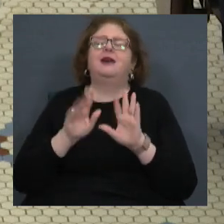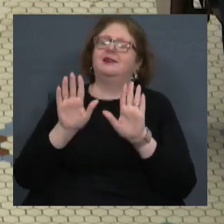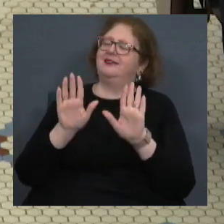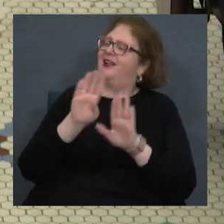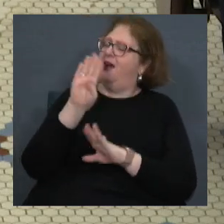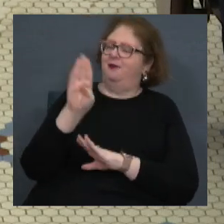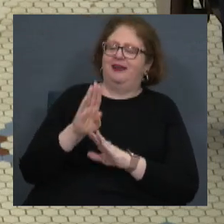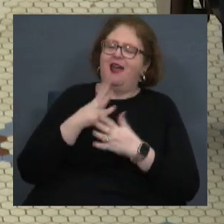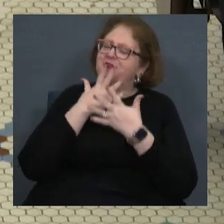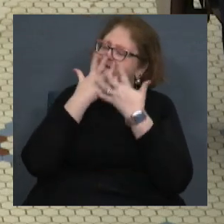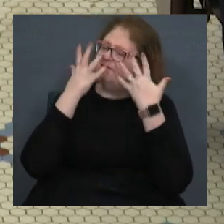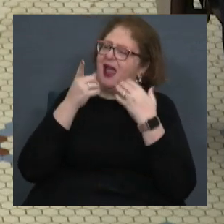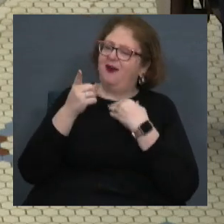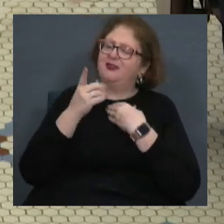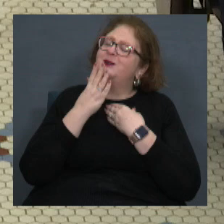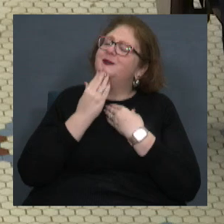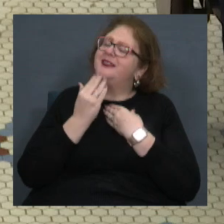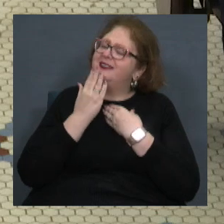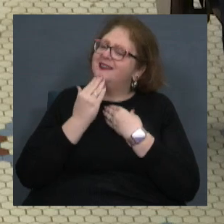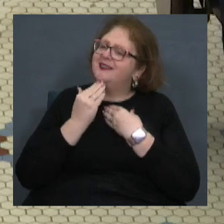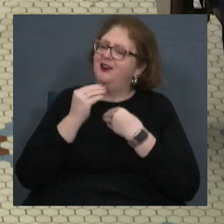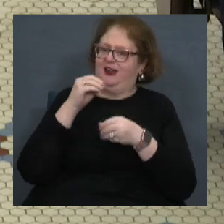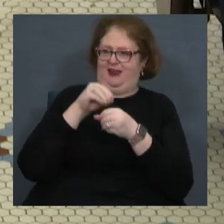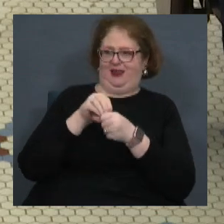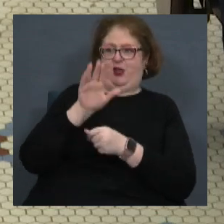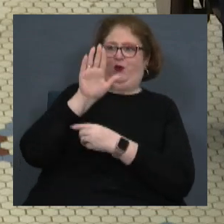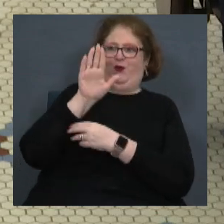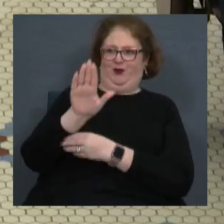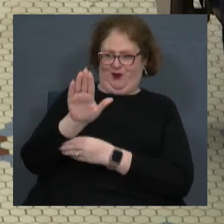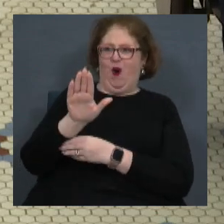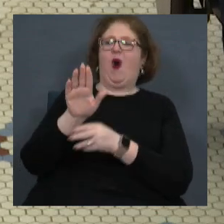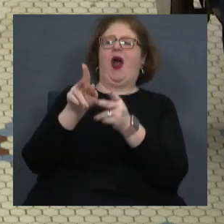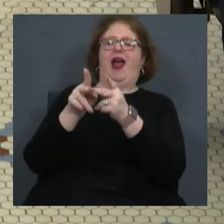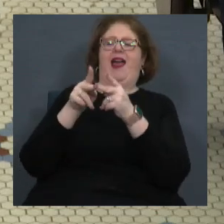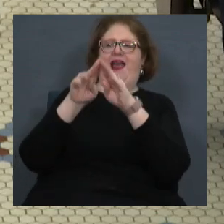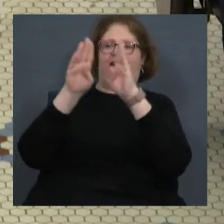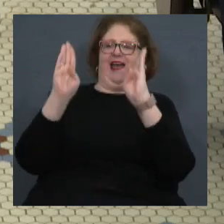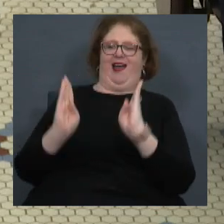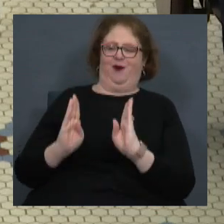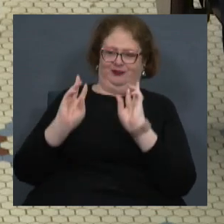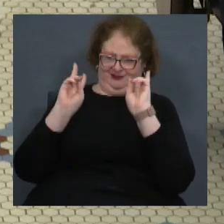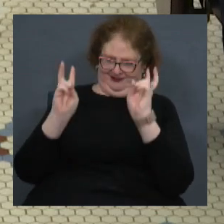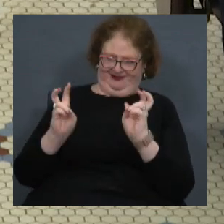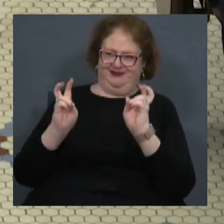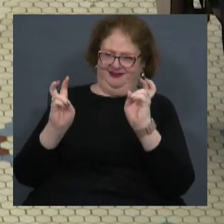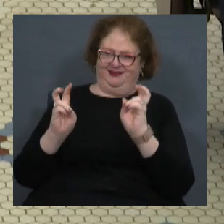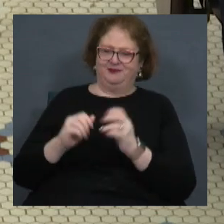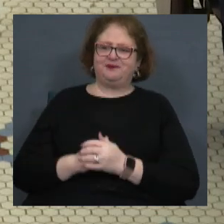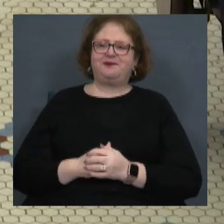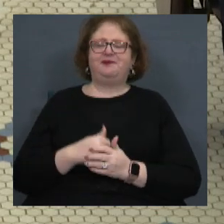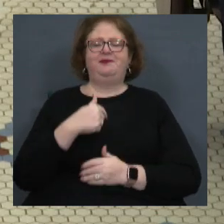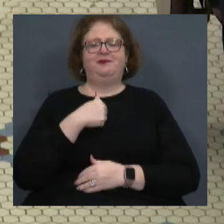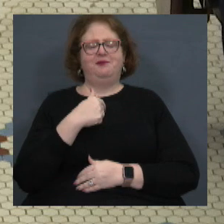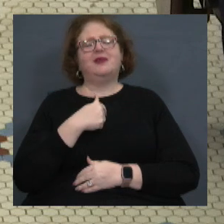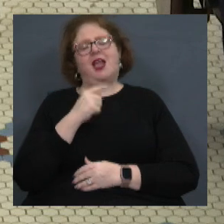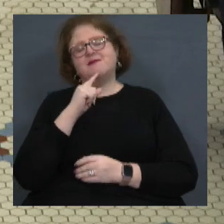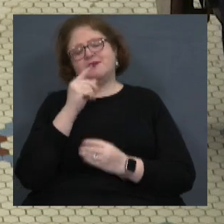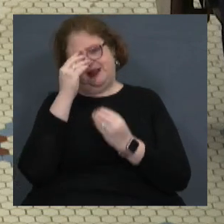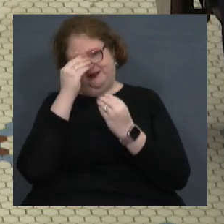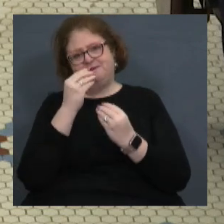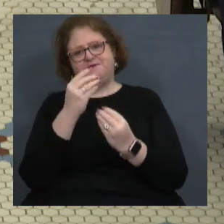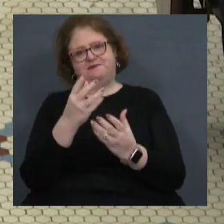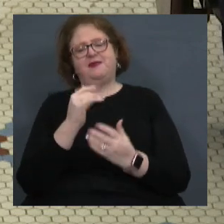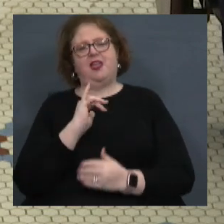dear, in your house. I take a lot of comfort, Mayor,